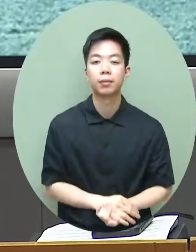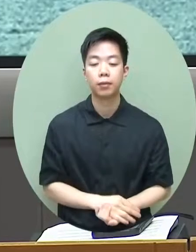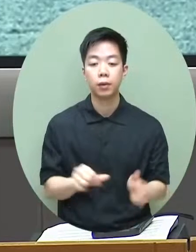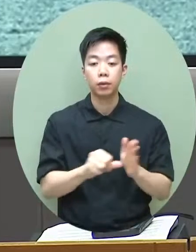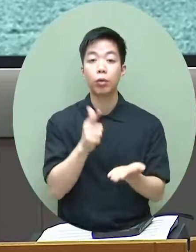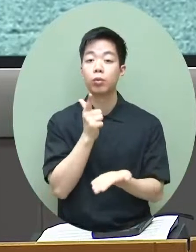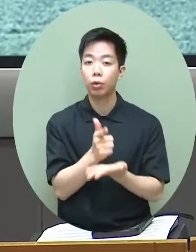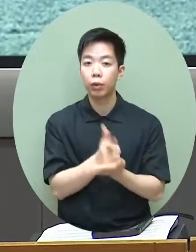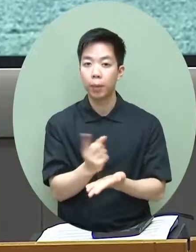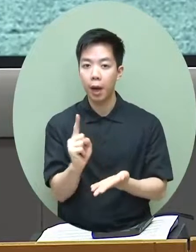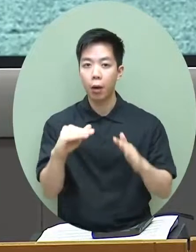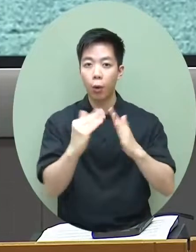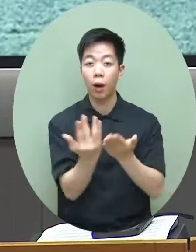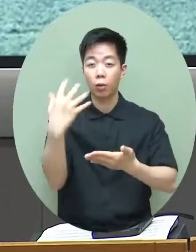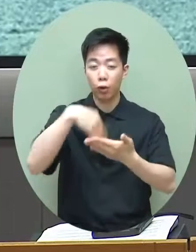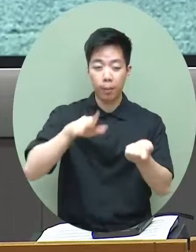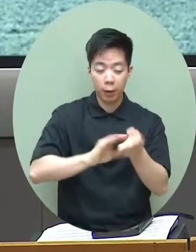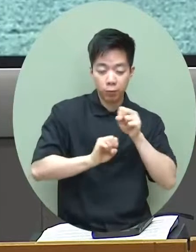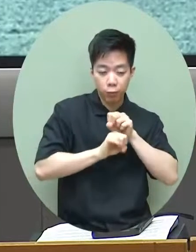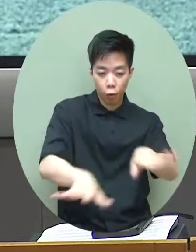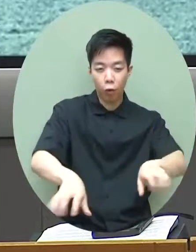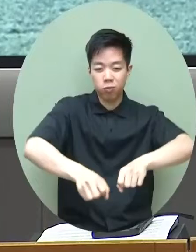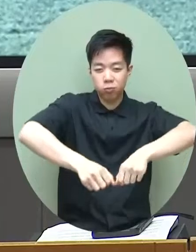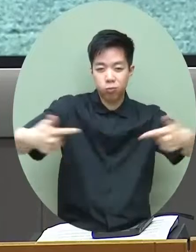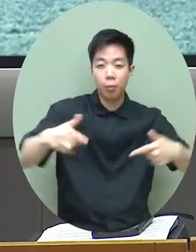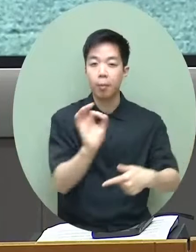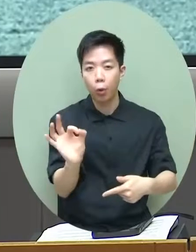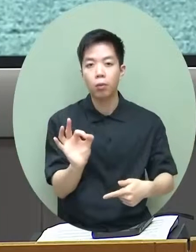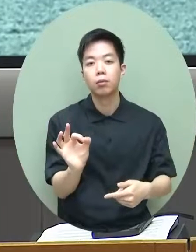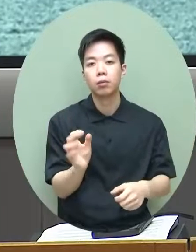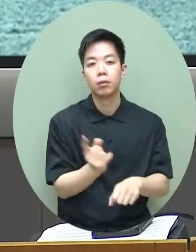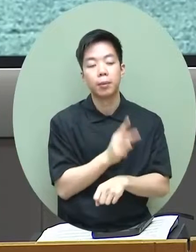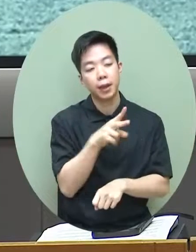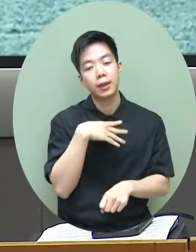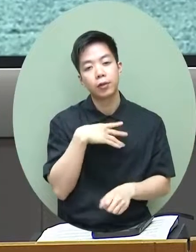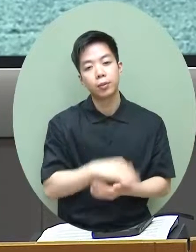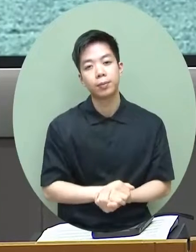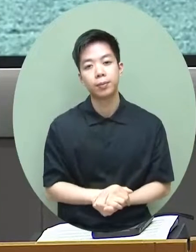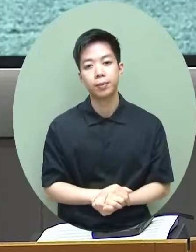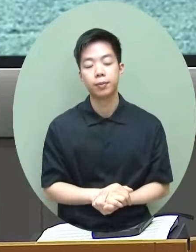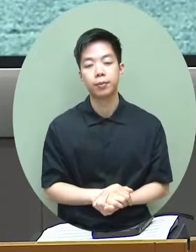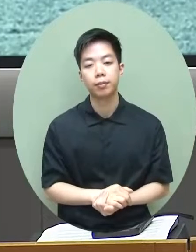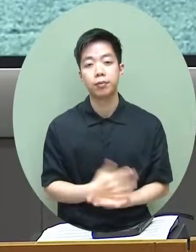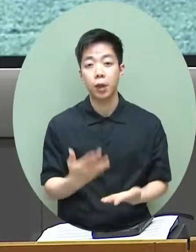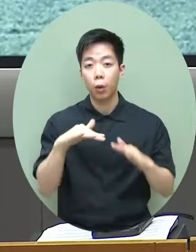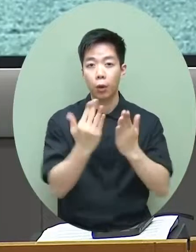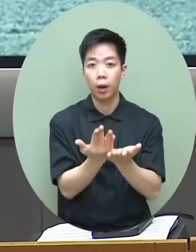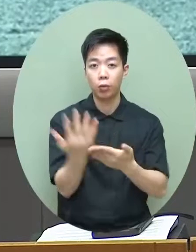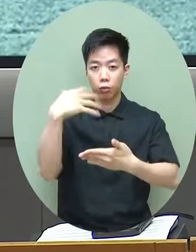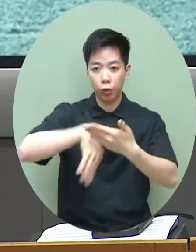there's no outbreak in schools, then we continue to observe the situation. Chances of outbreak are not high